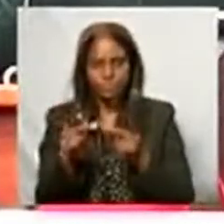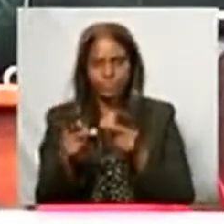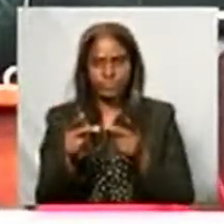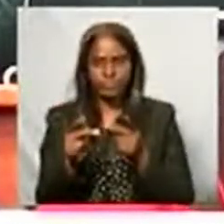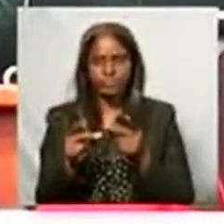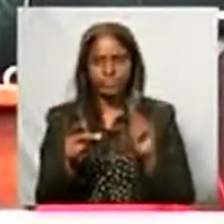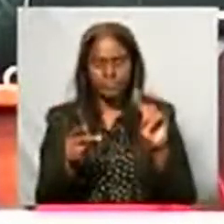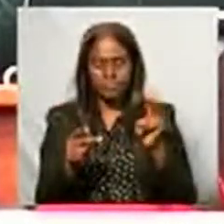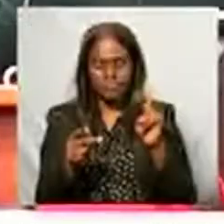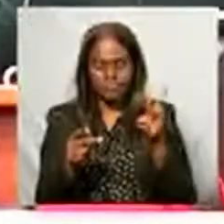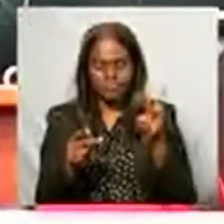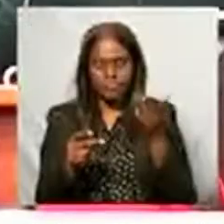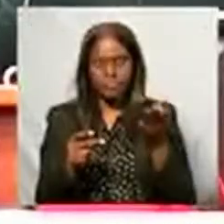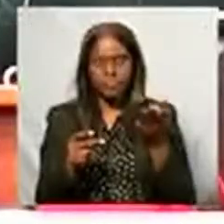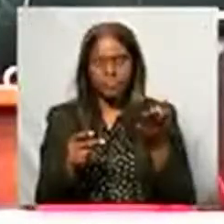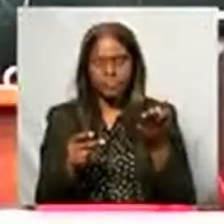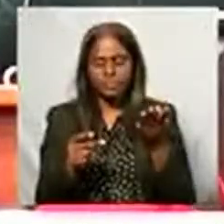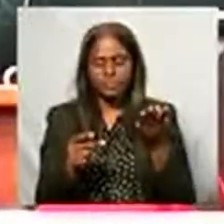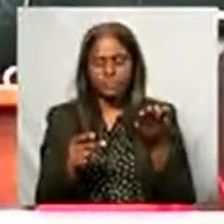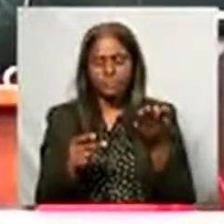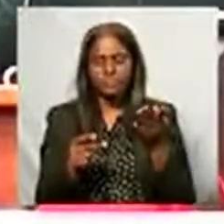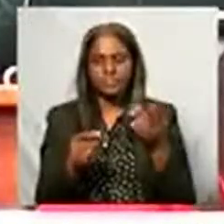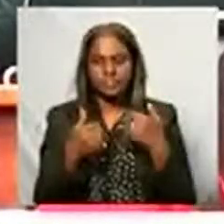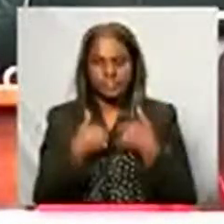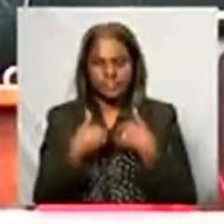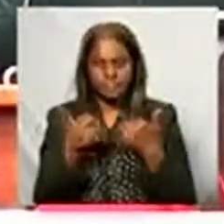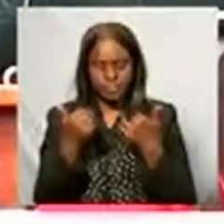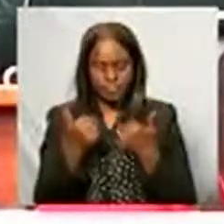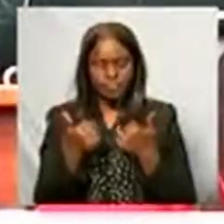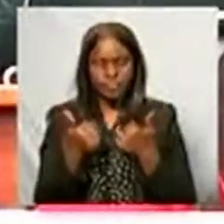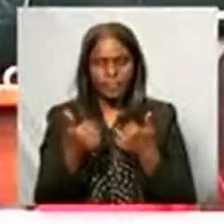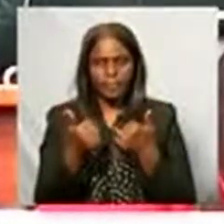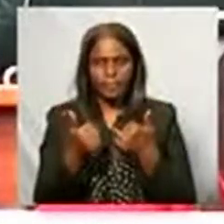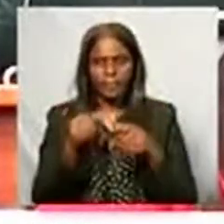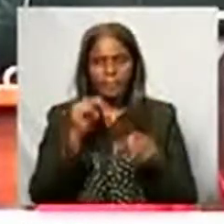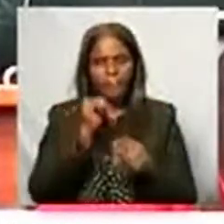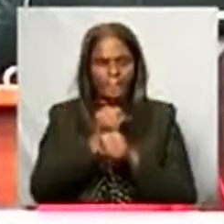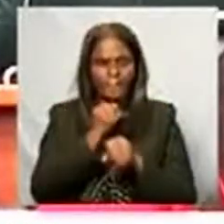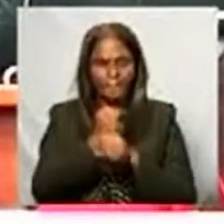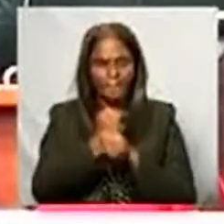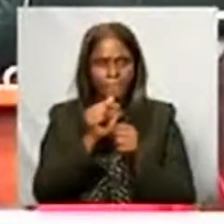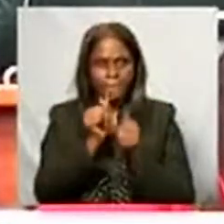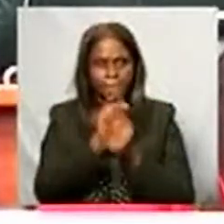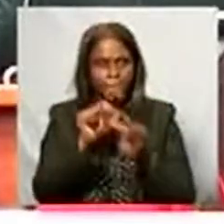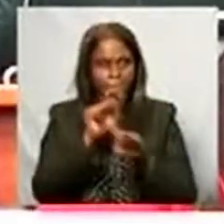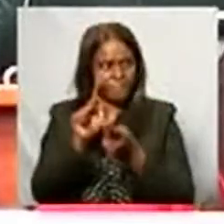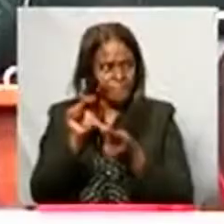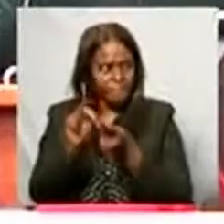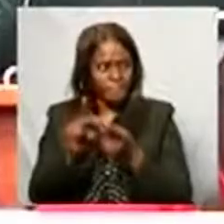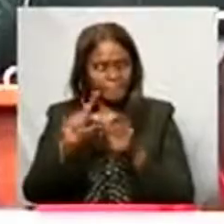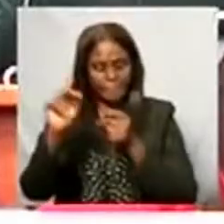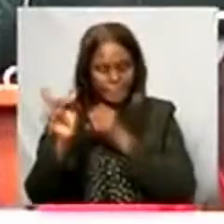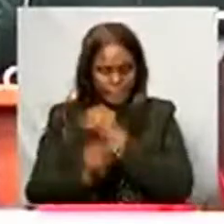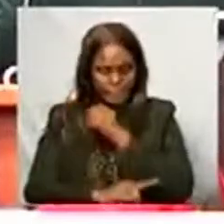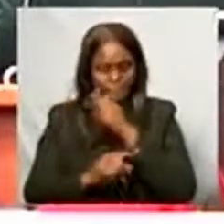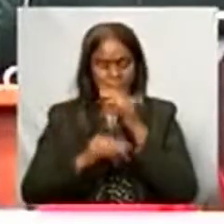And 2, taking immediate, effective, and appropriate disciplinary